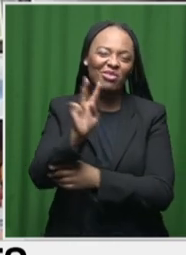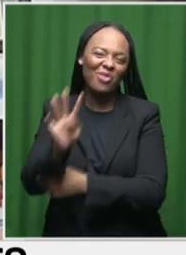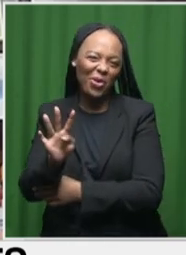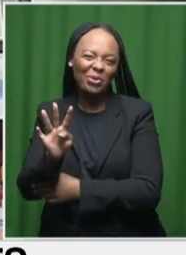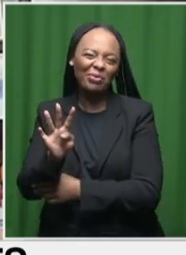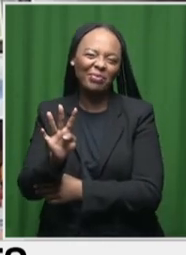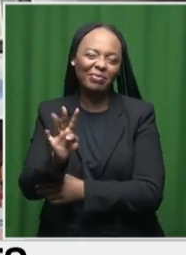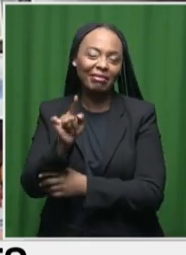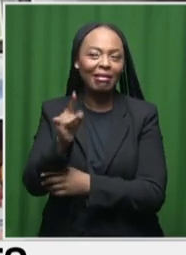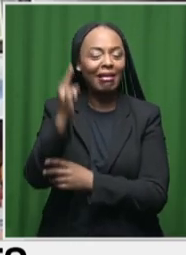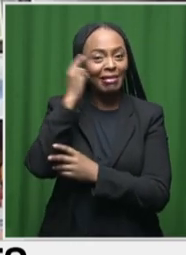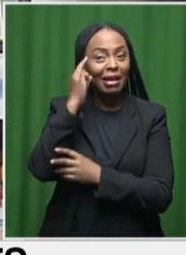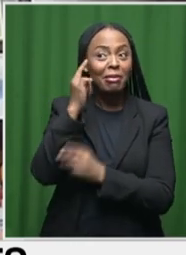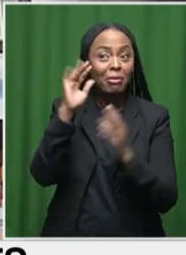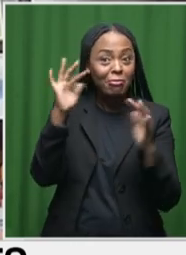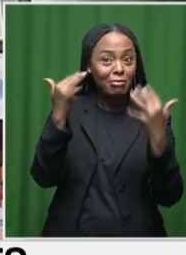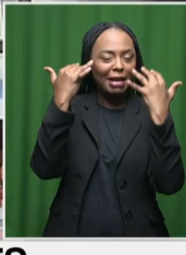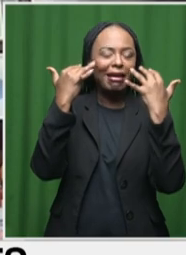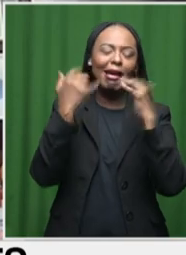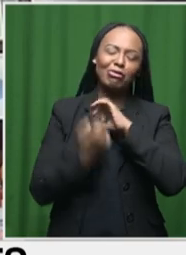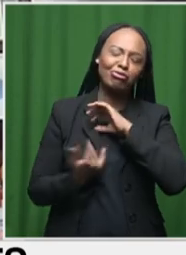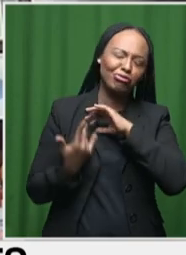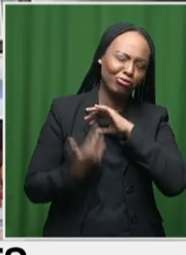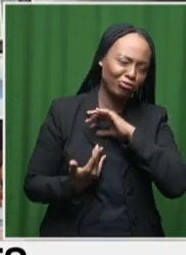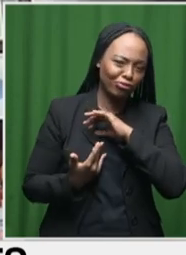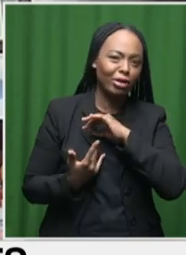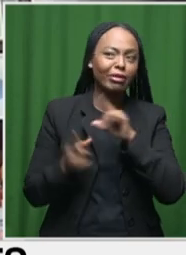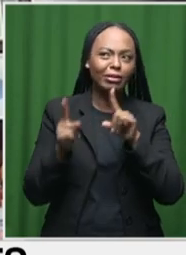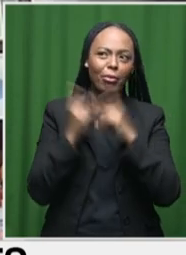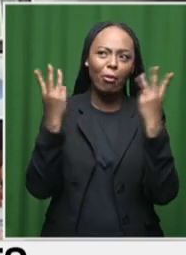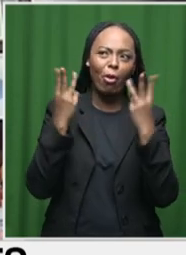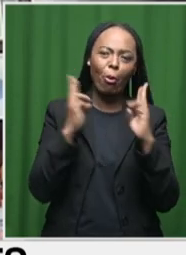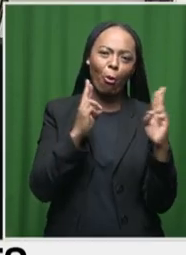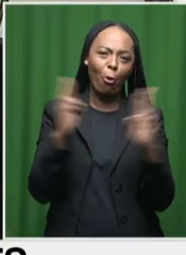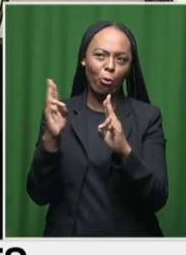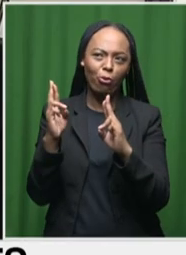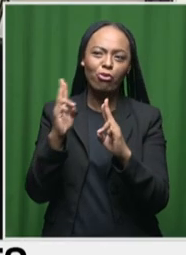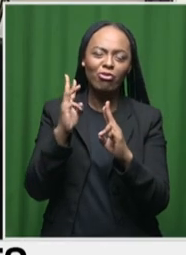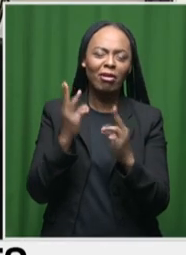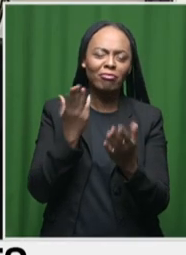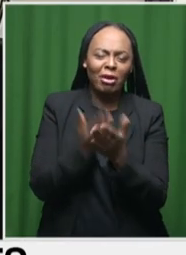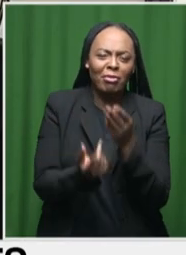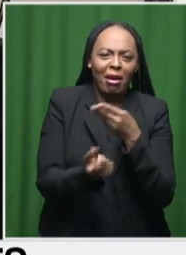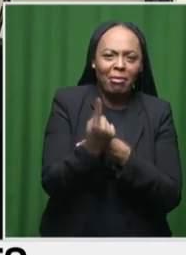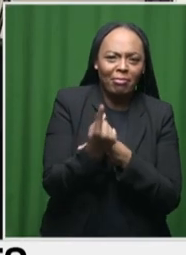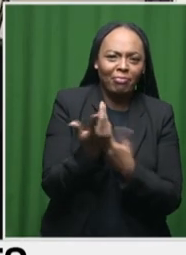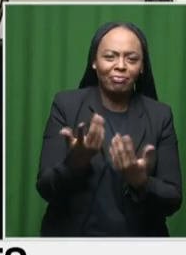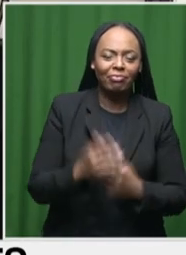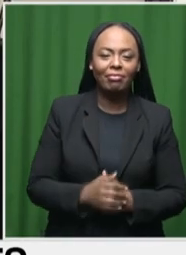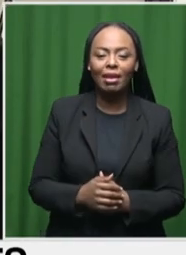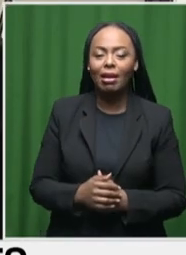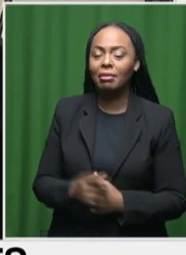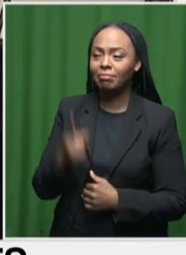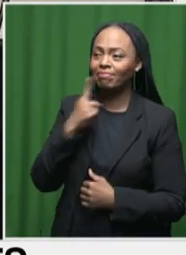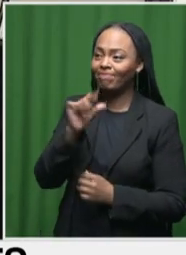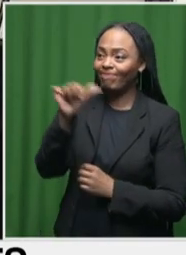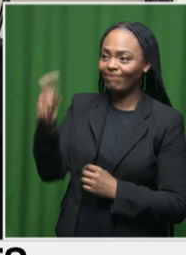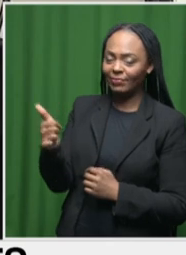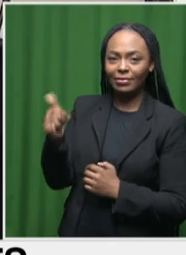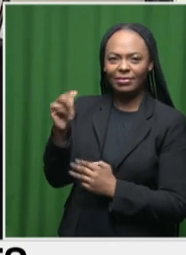going to be very inspiring. It's going to reignite hope in our country. You say, according to some independent polls, you are